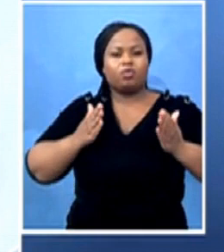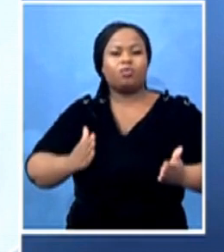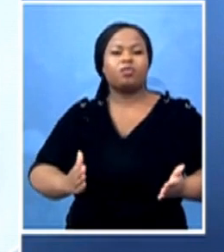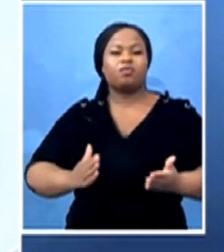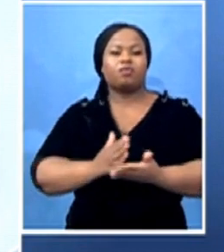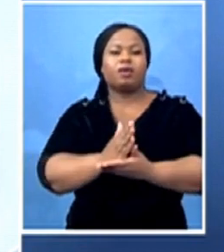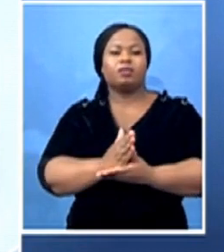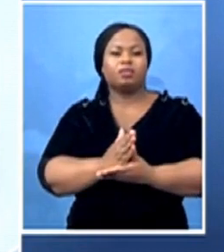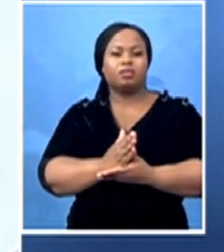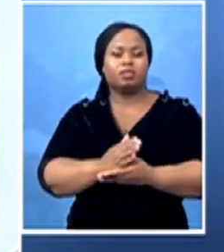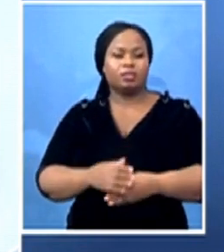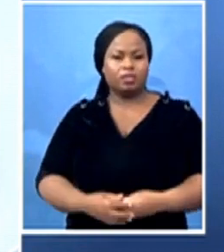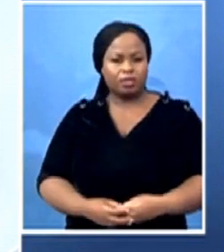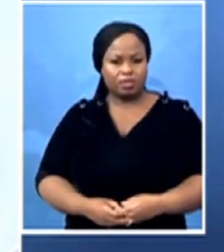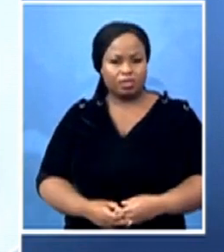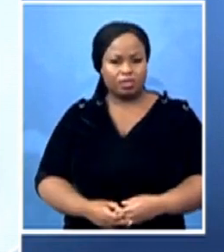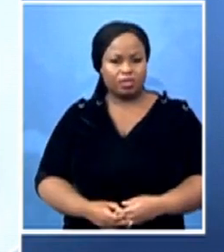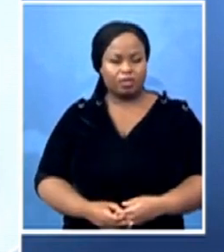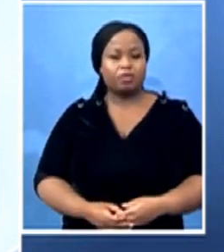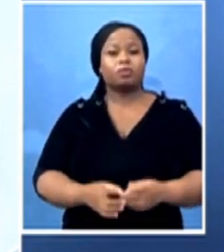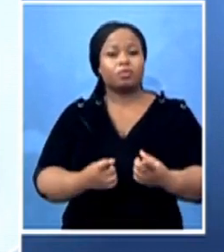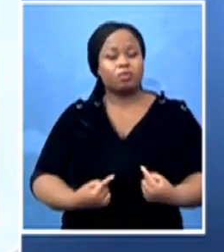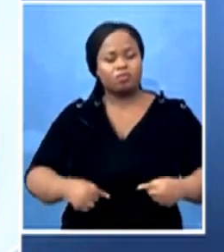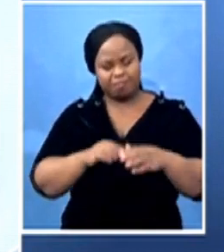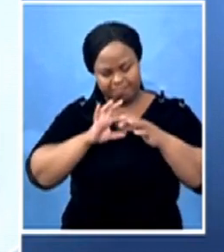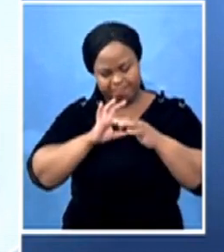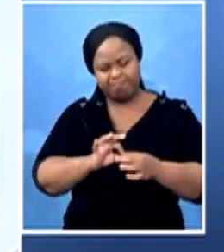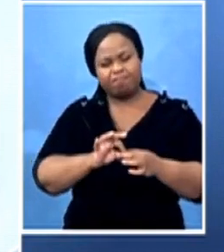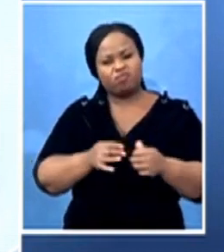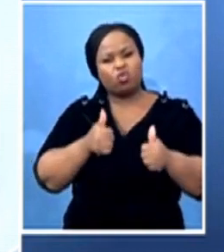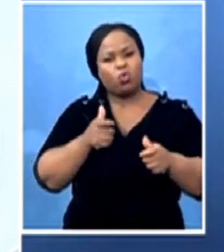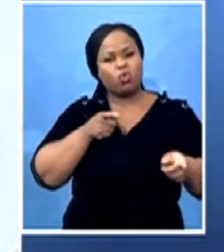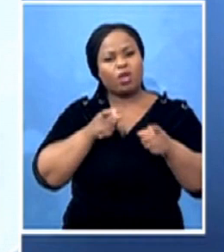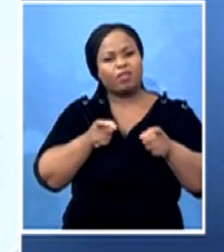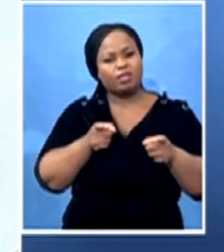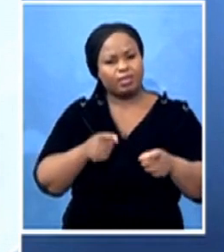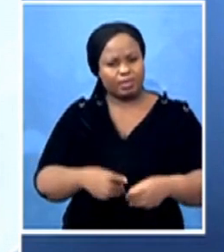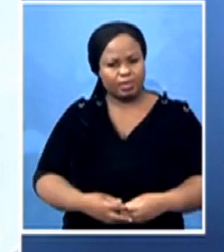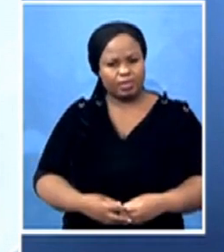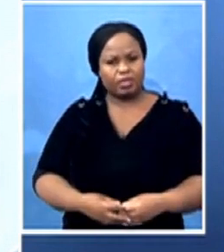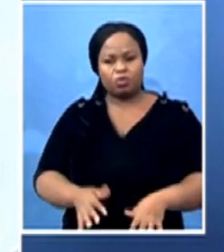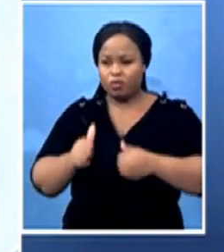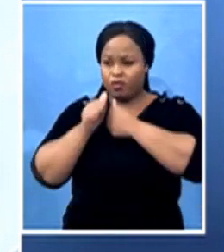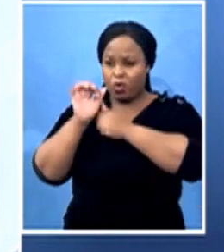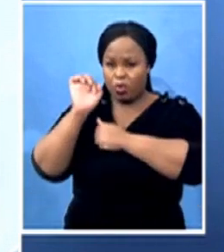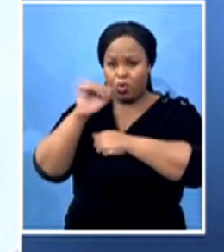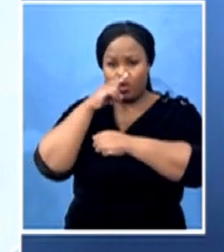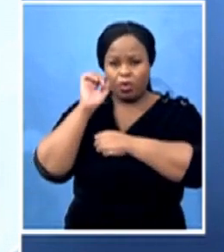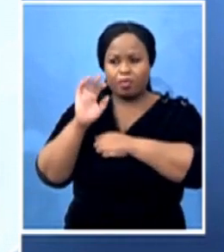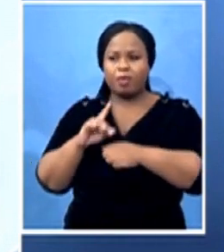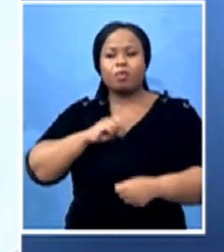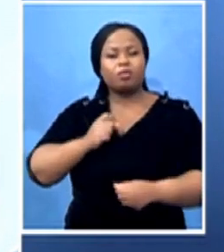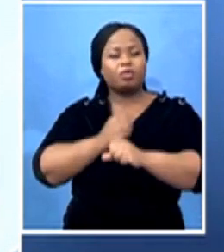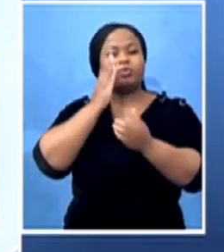We must be committed to good governance in your name. We want to assure you that Parliament will continue